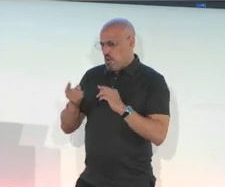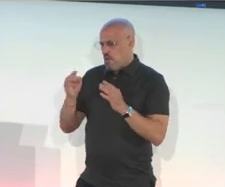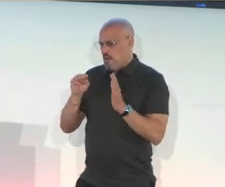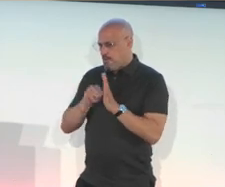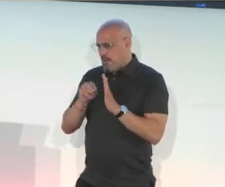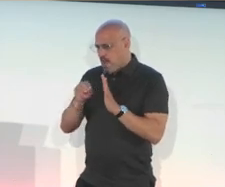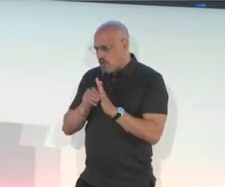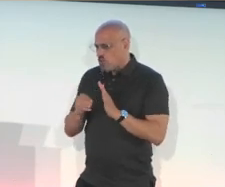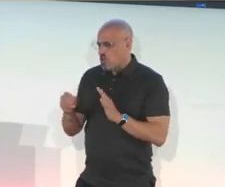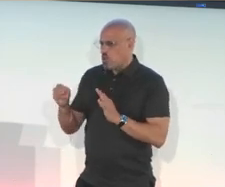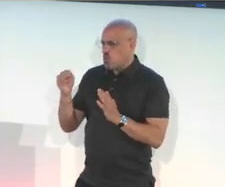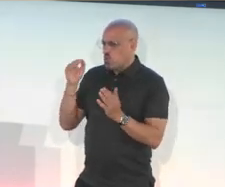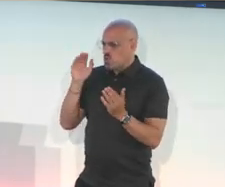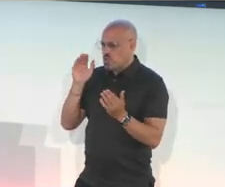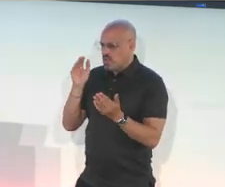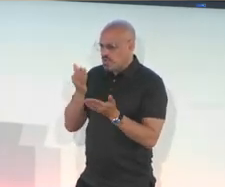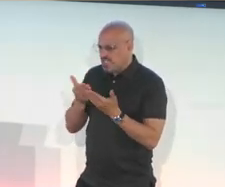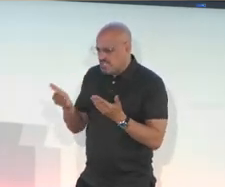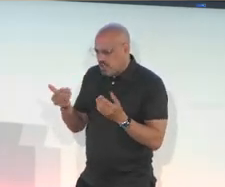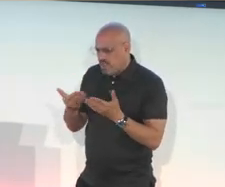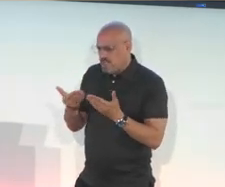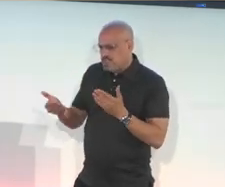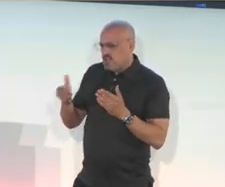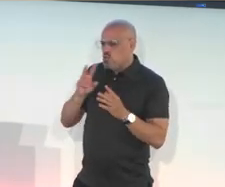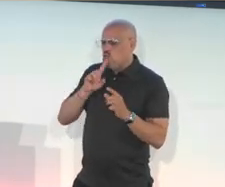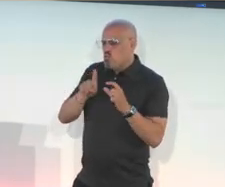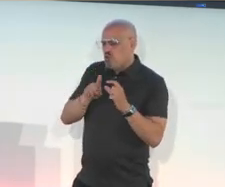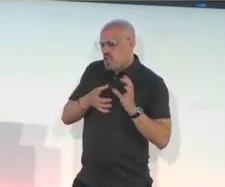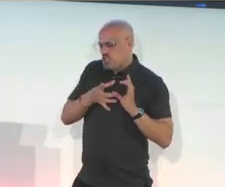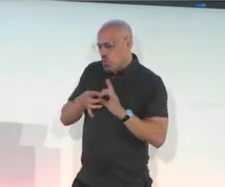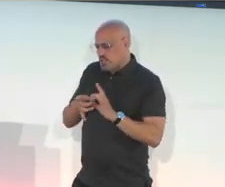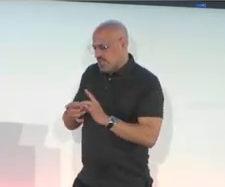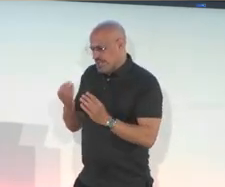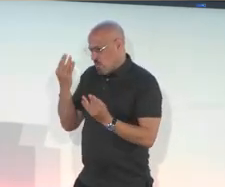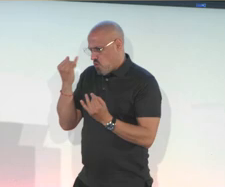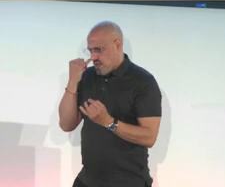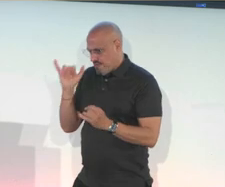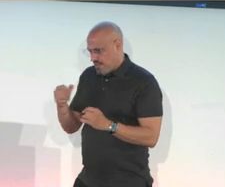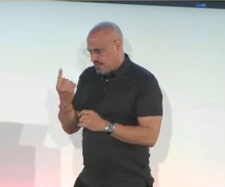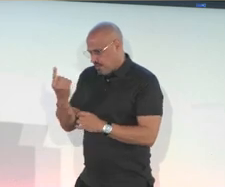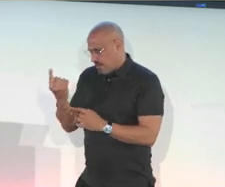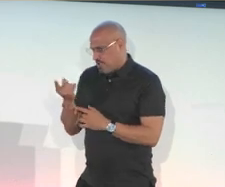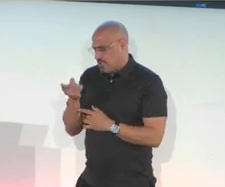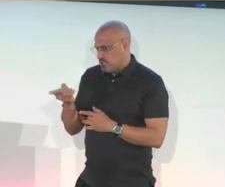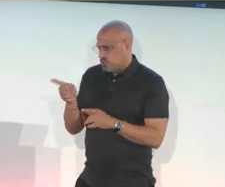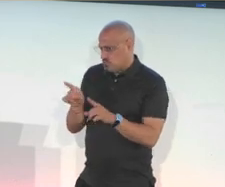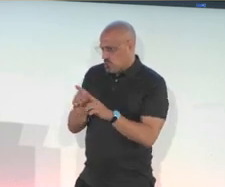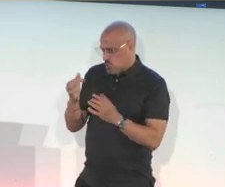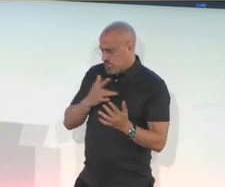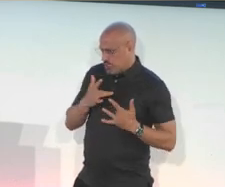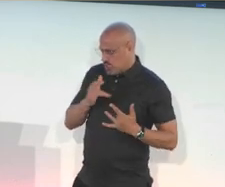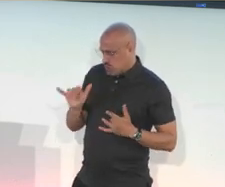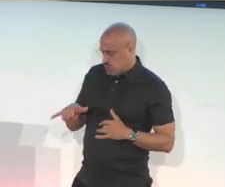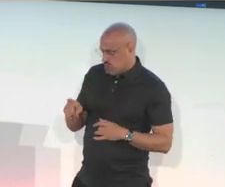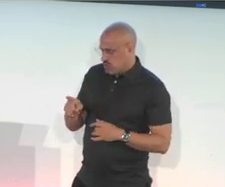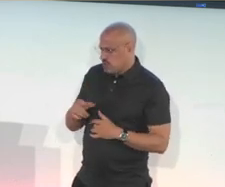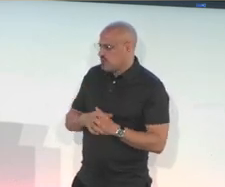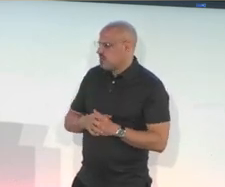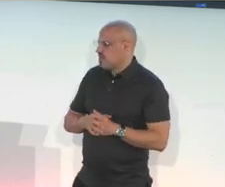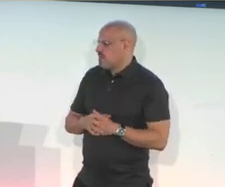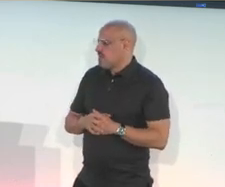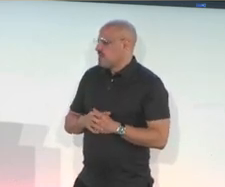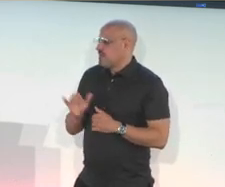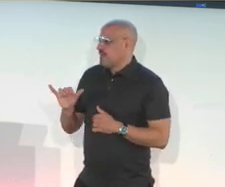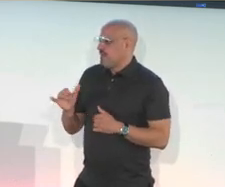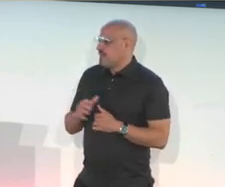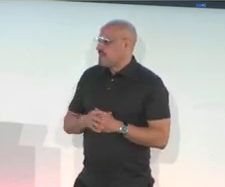attention stuff where there's word associations that are important. I'm wondering if that's also something that you've considered, where like,